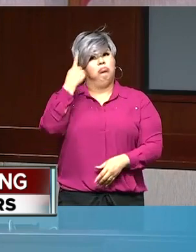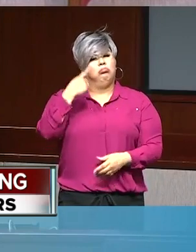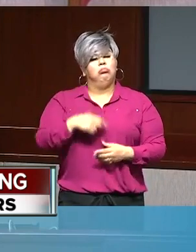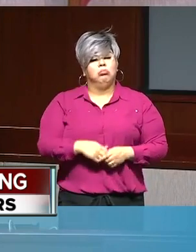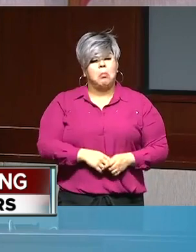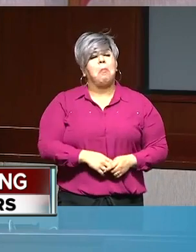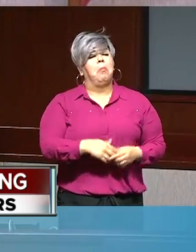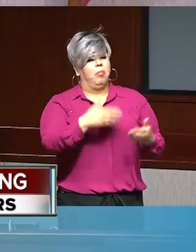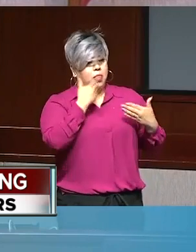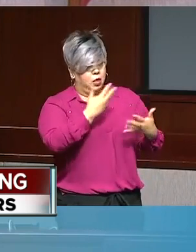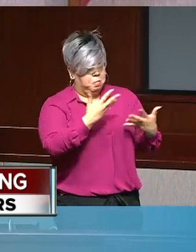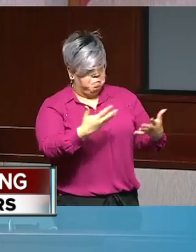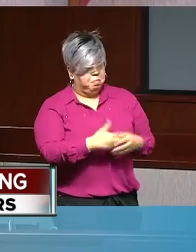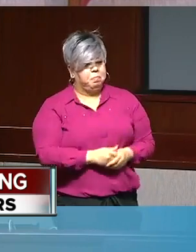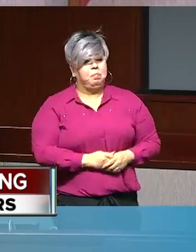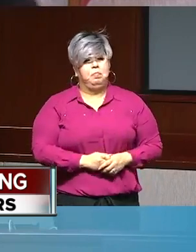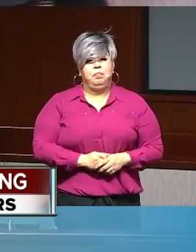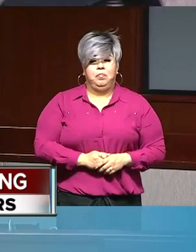Thank you very much.